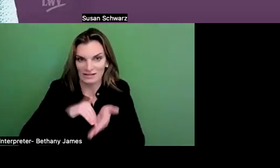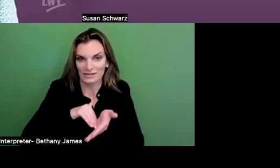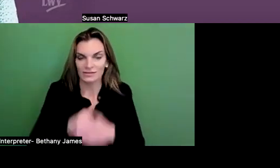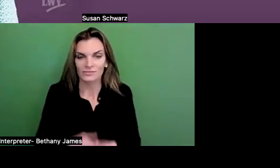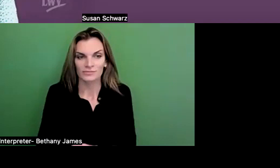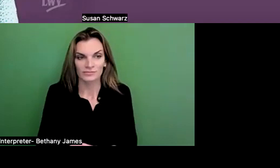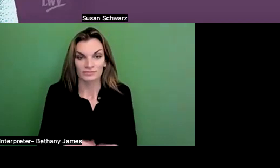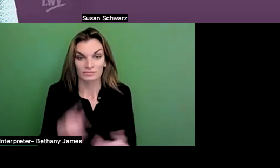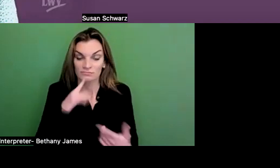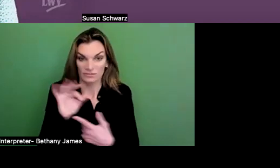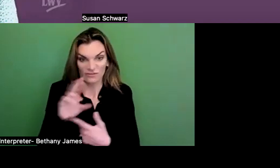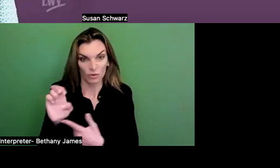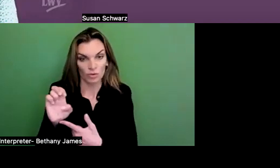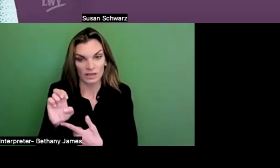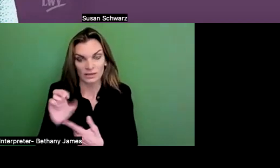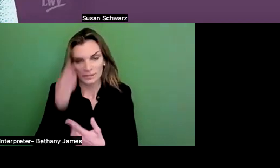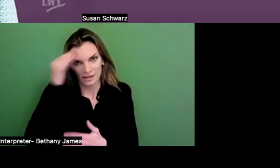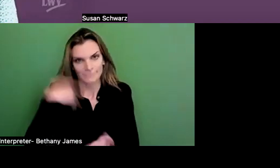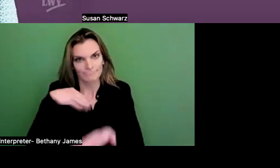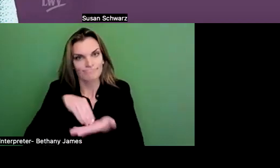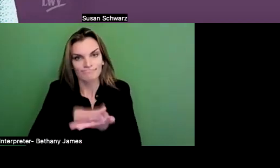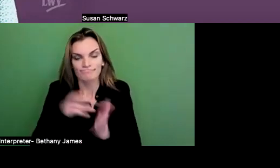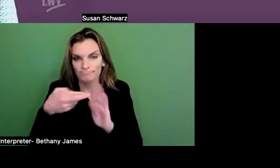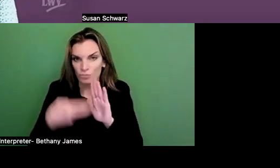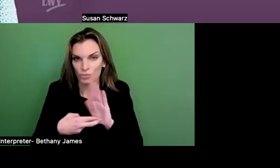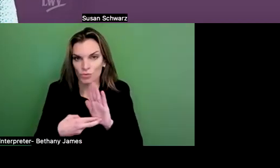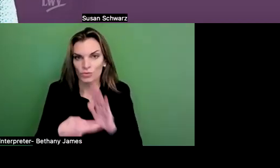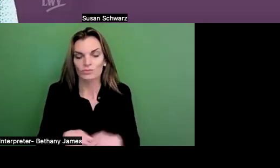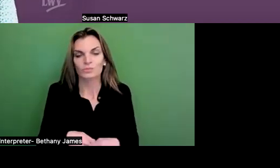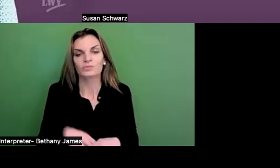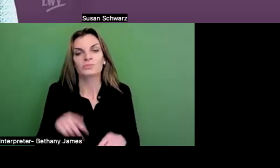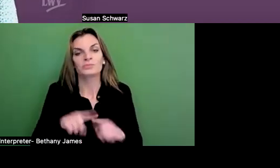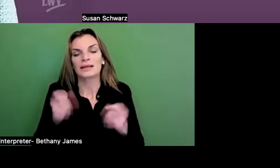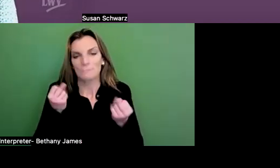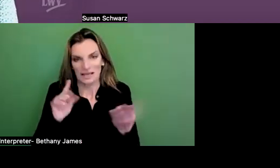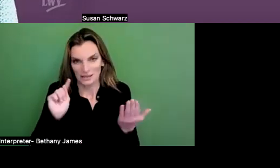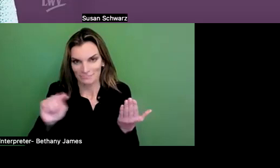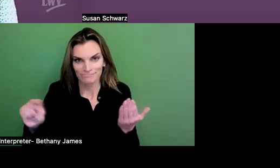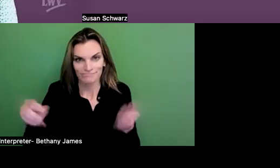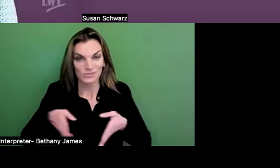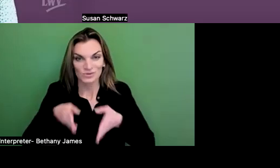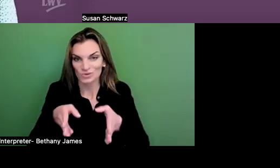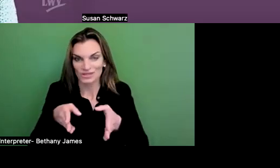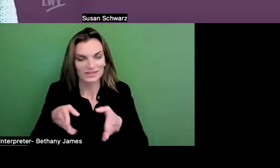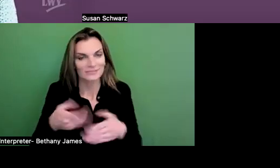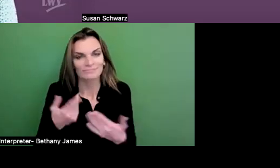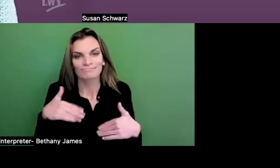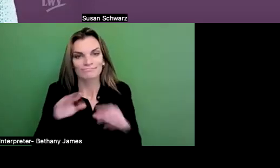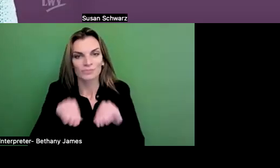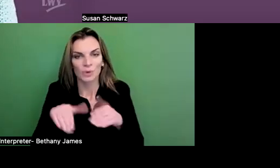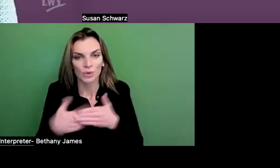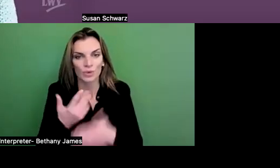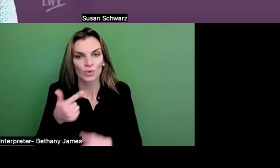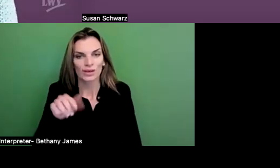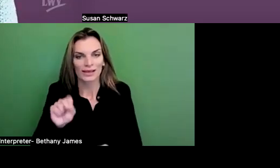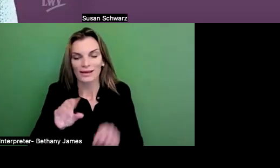for free. But there's still a lot of streets that weren't touched by new gas pipes and need to be done.